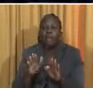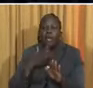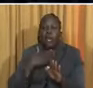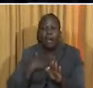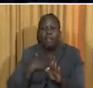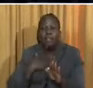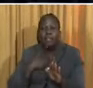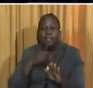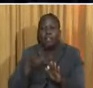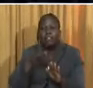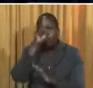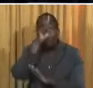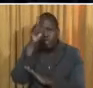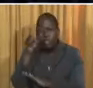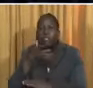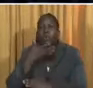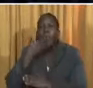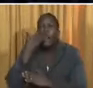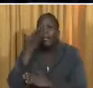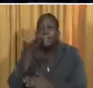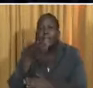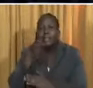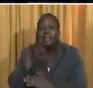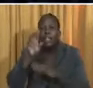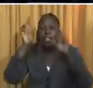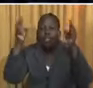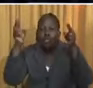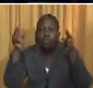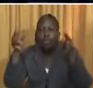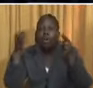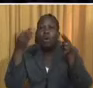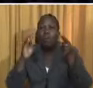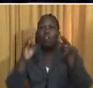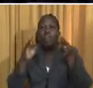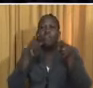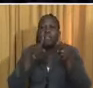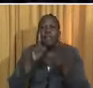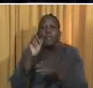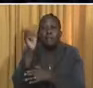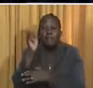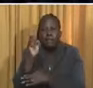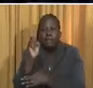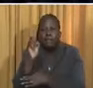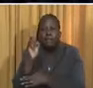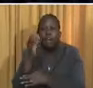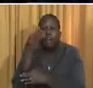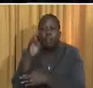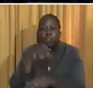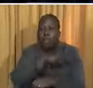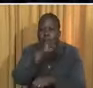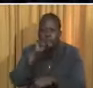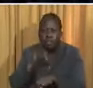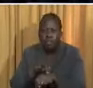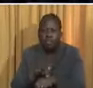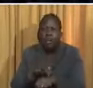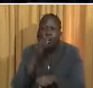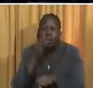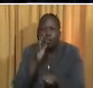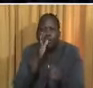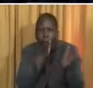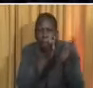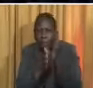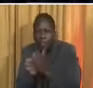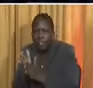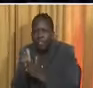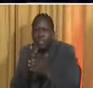question seeks to answer the issue of legality, legitimacy, and constitutionality of the process leading to